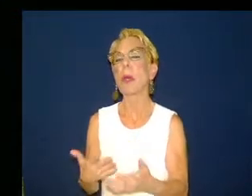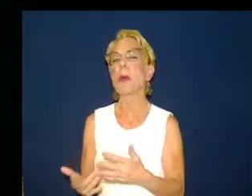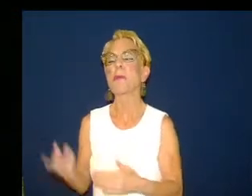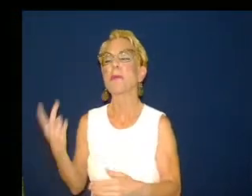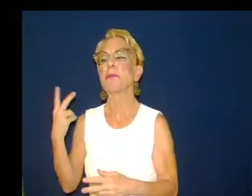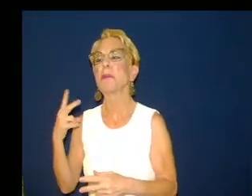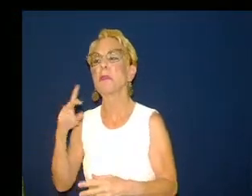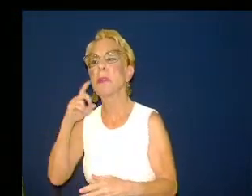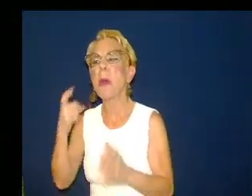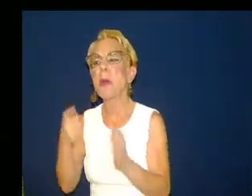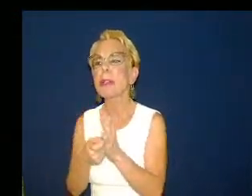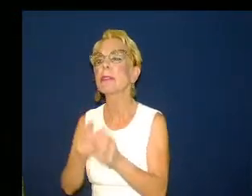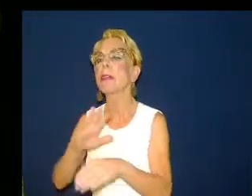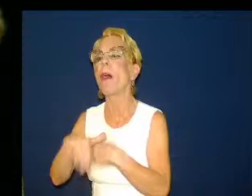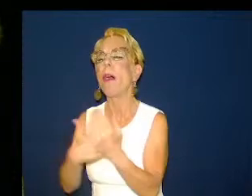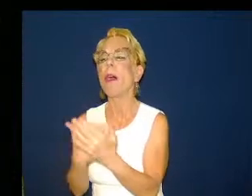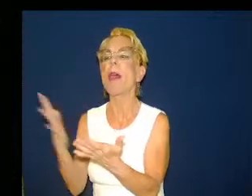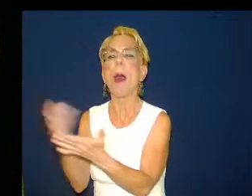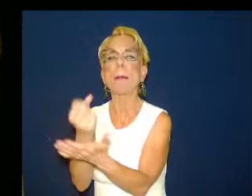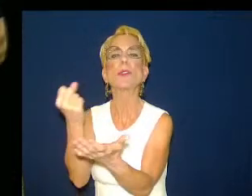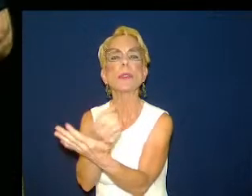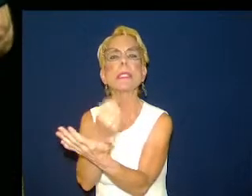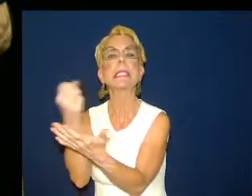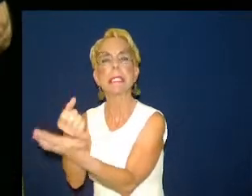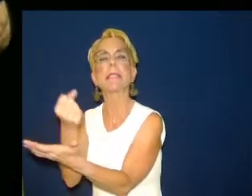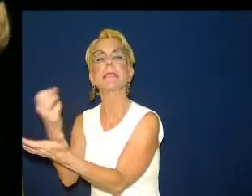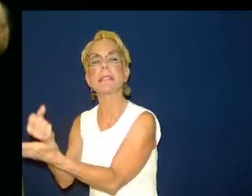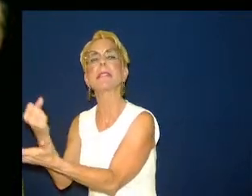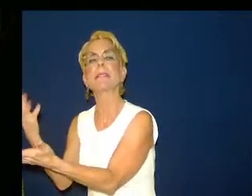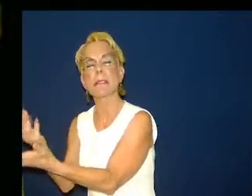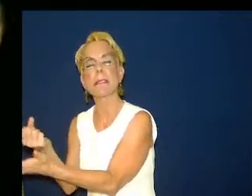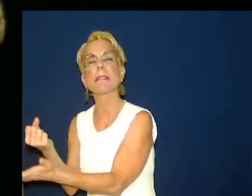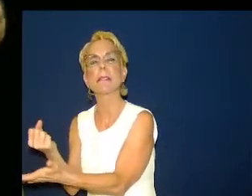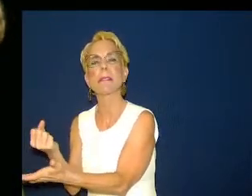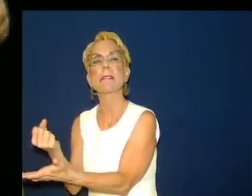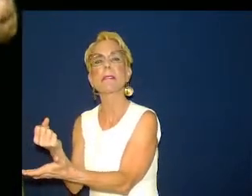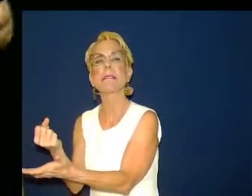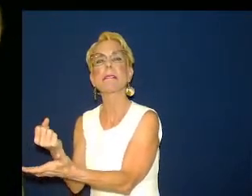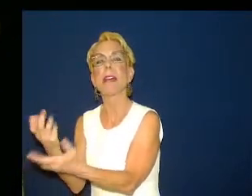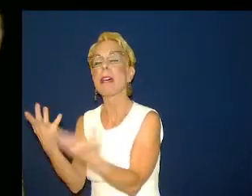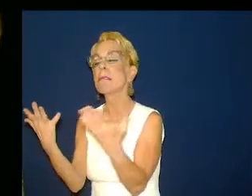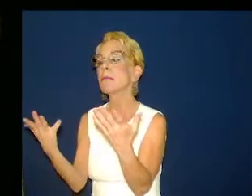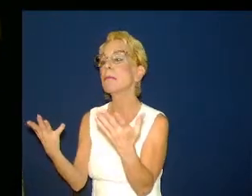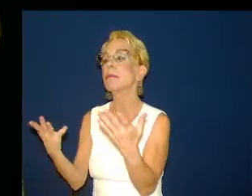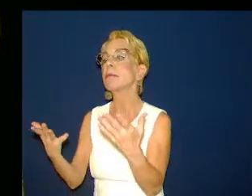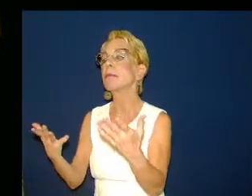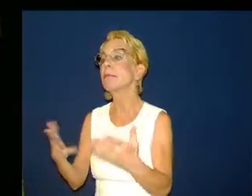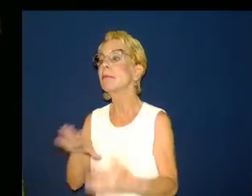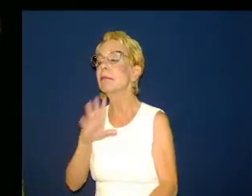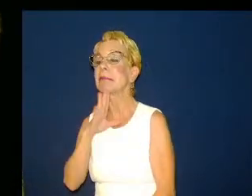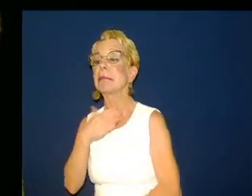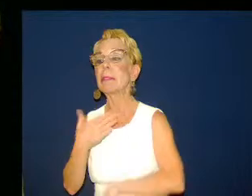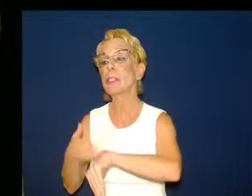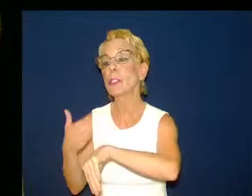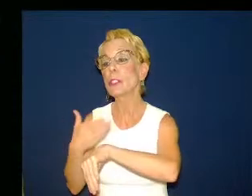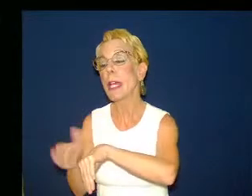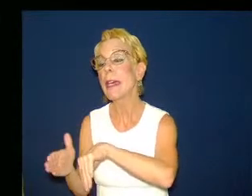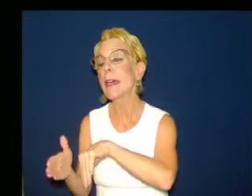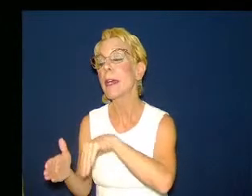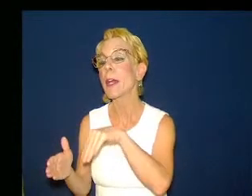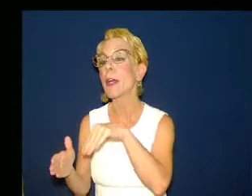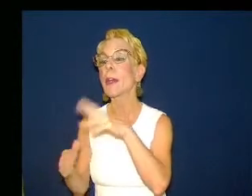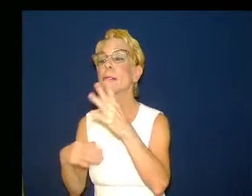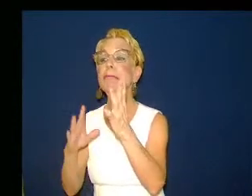winning your neighbor to Christ than you getting a new job, by the way. I think he's talking about doors of evangelism. So